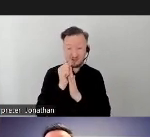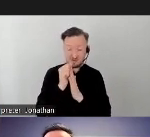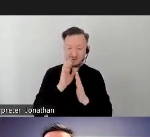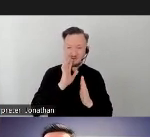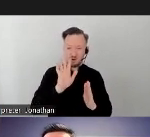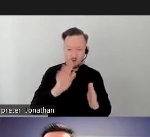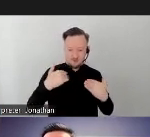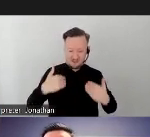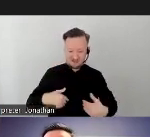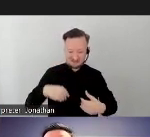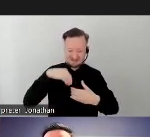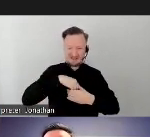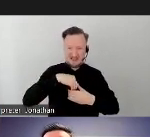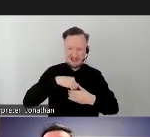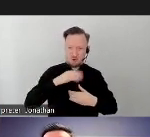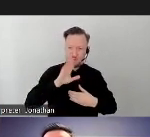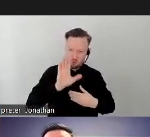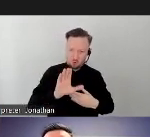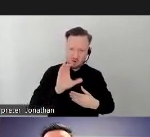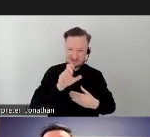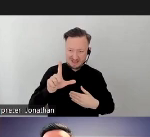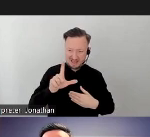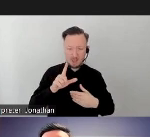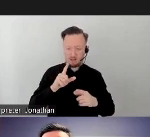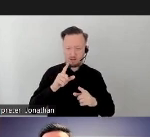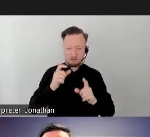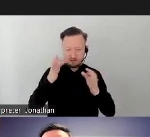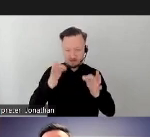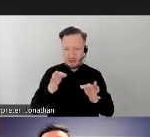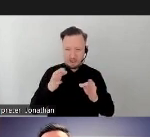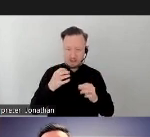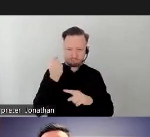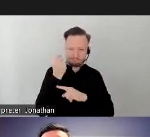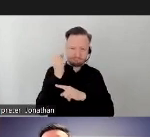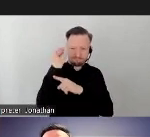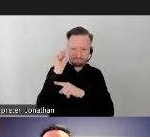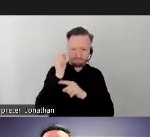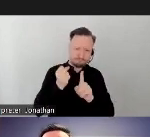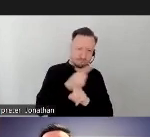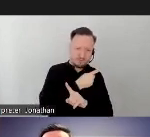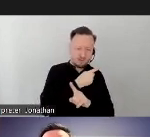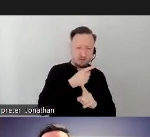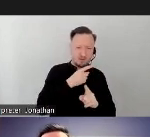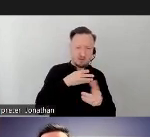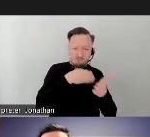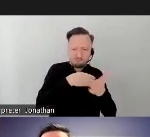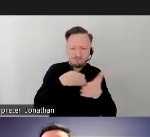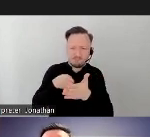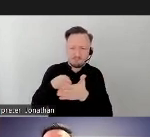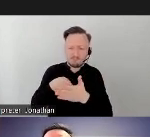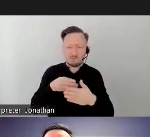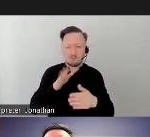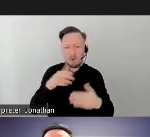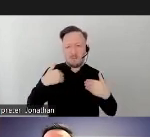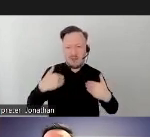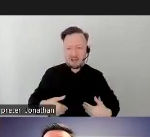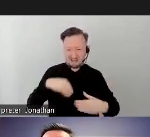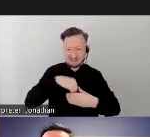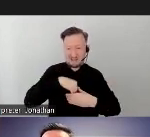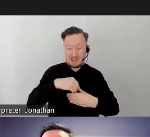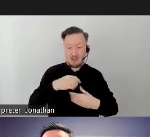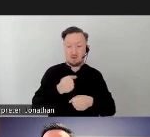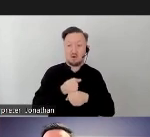has gone rogue and tries to invade different part of your body and causes a lot of medical problems.